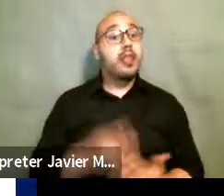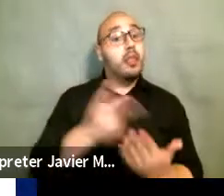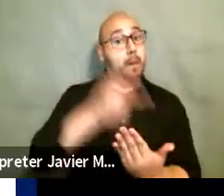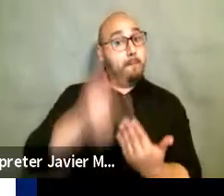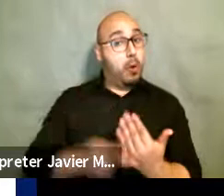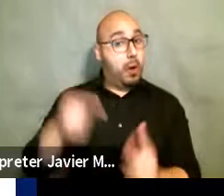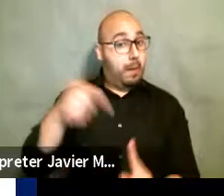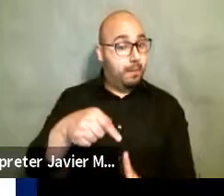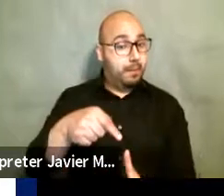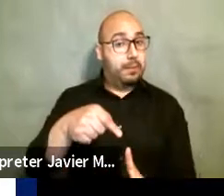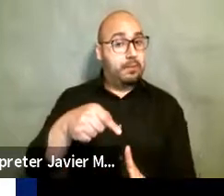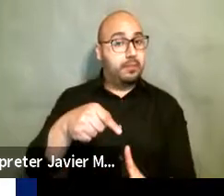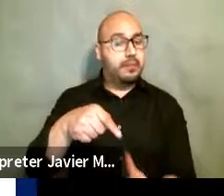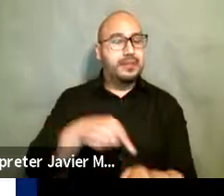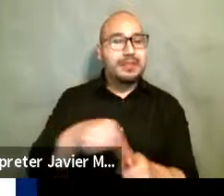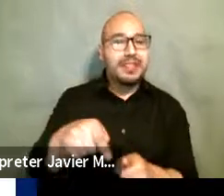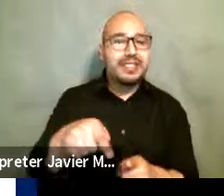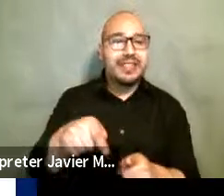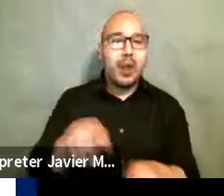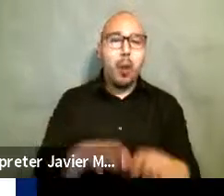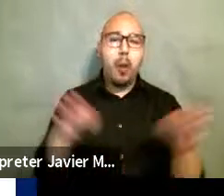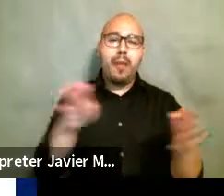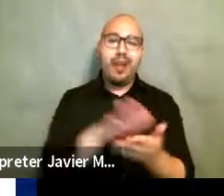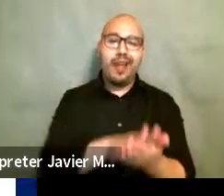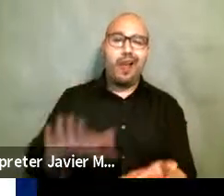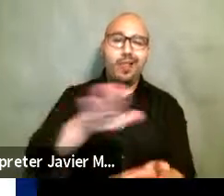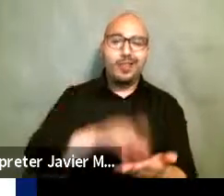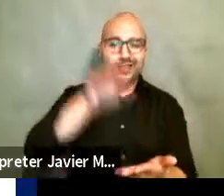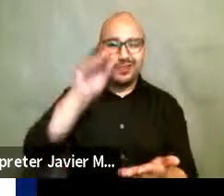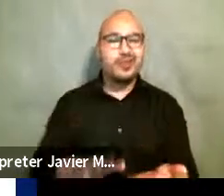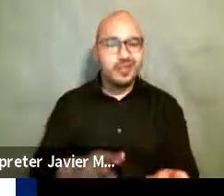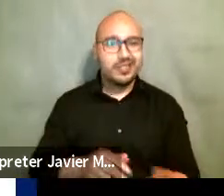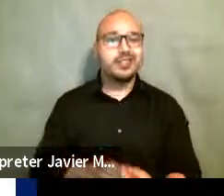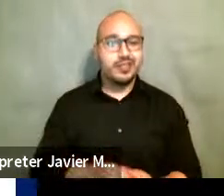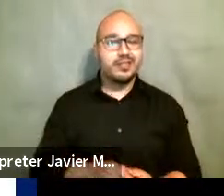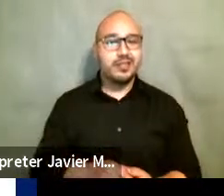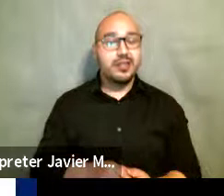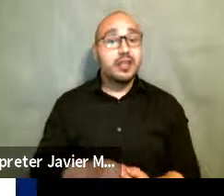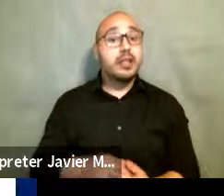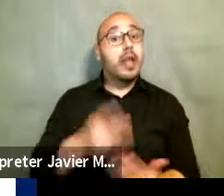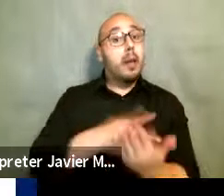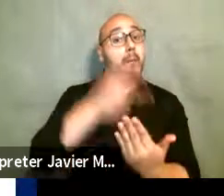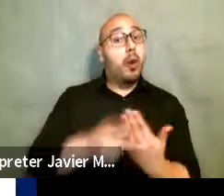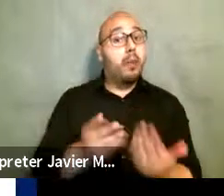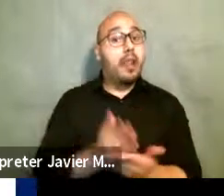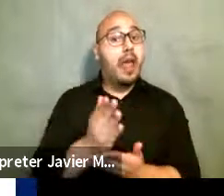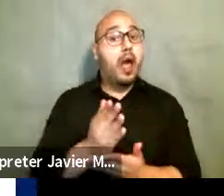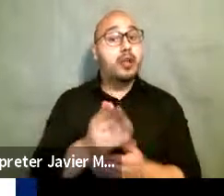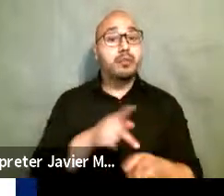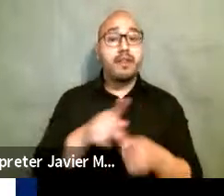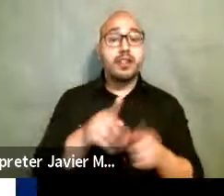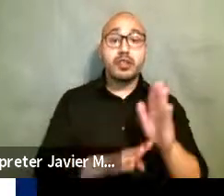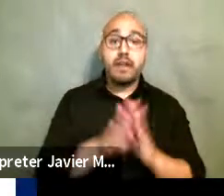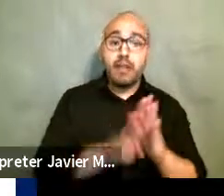program is specifically open just to college students, and it is a program that allows for professional